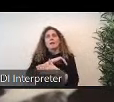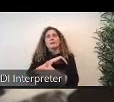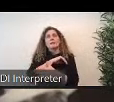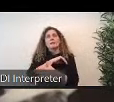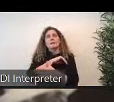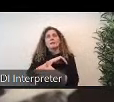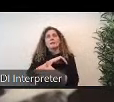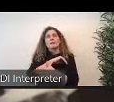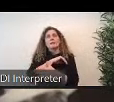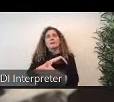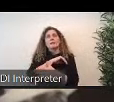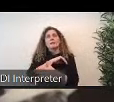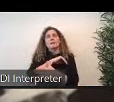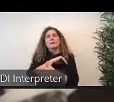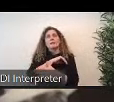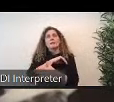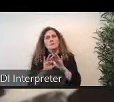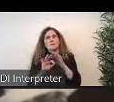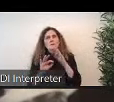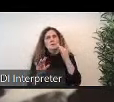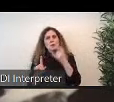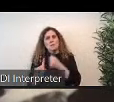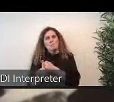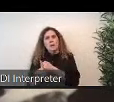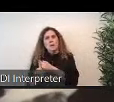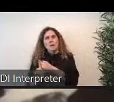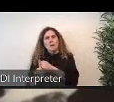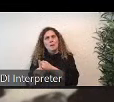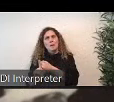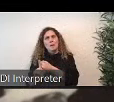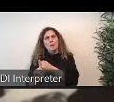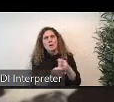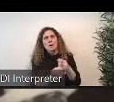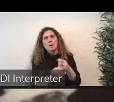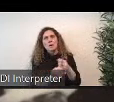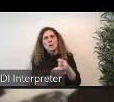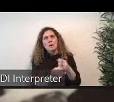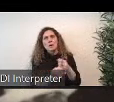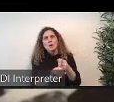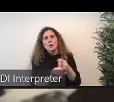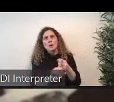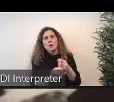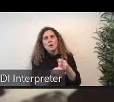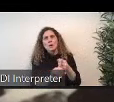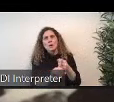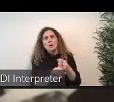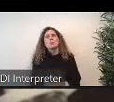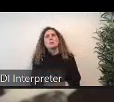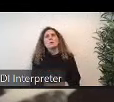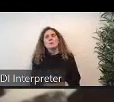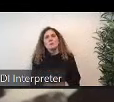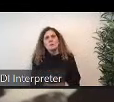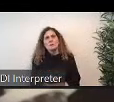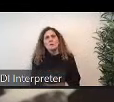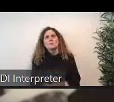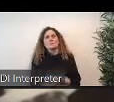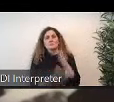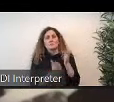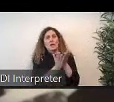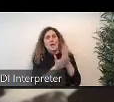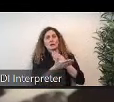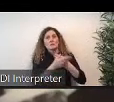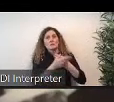of residents throughout the state of Wisconsin. And so I think this budget recognizes that we are on the front lines, providing the critical delivery